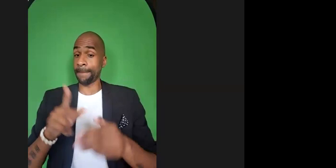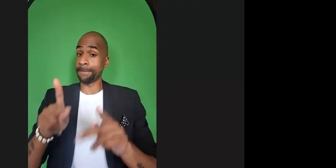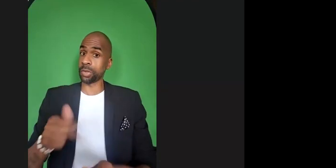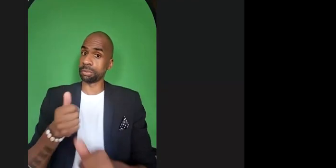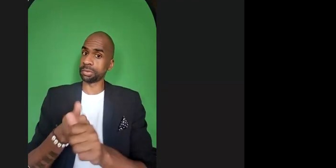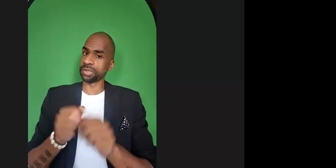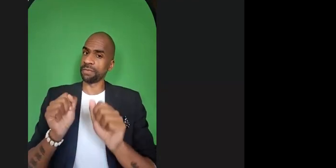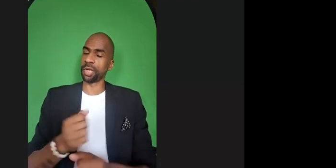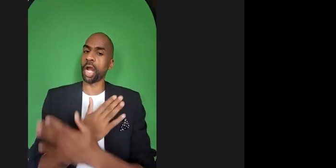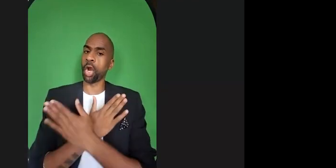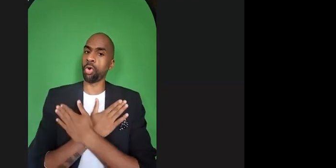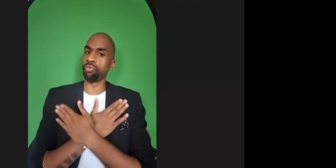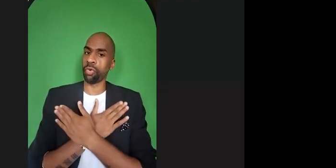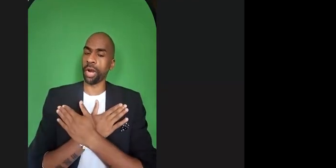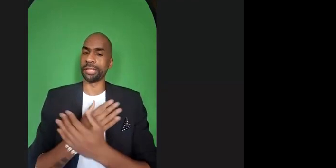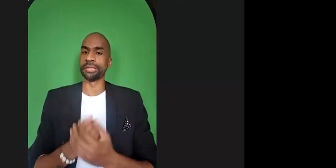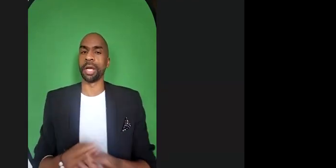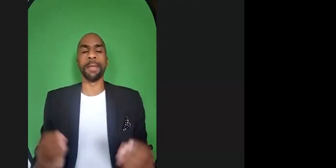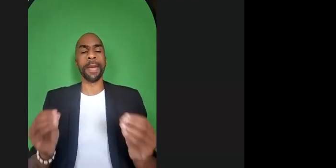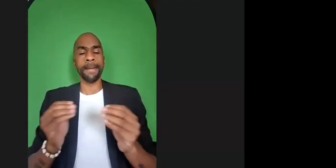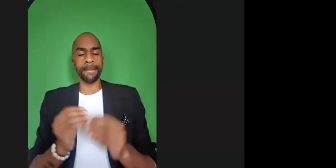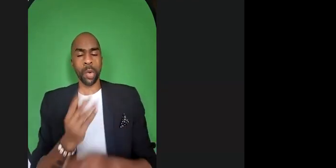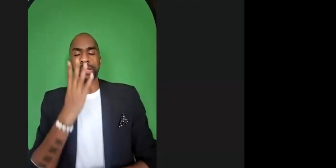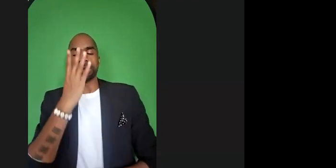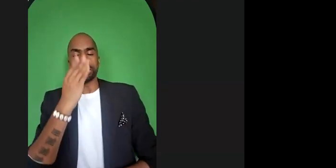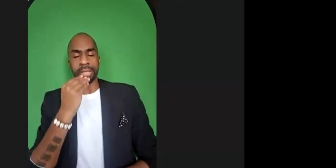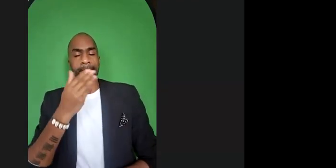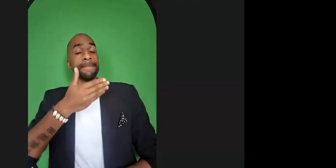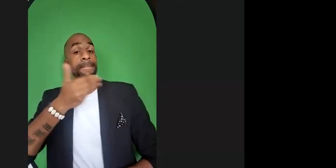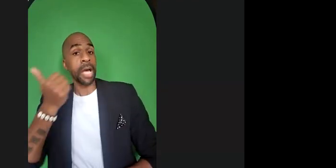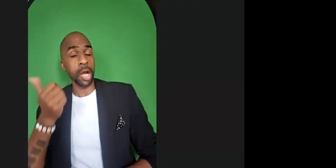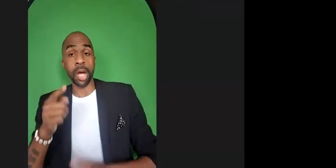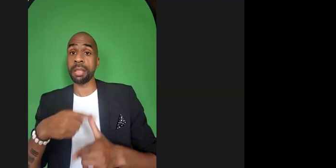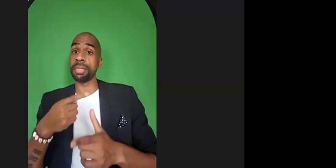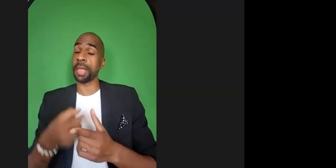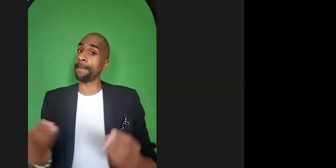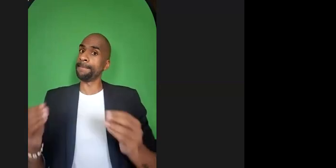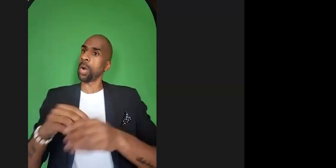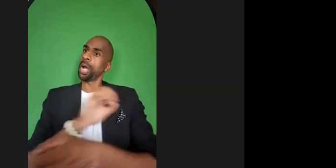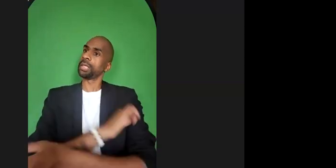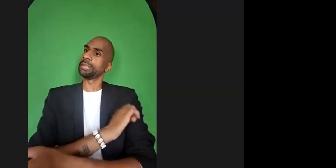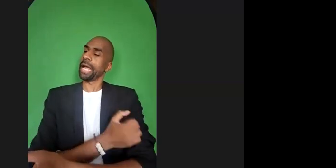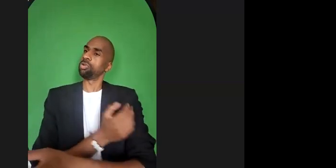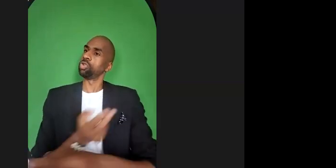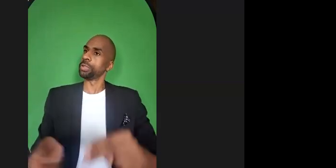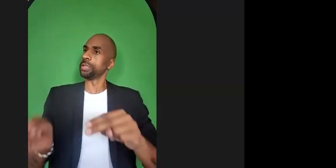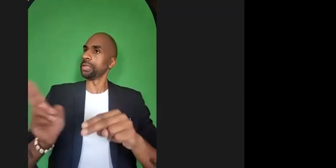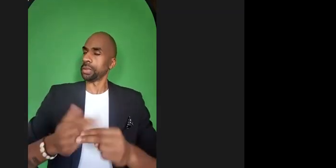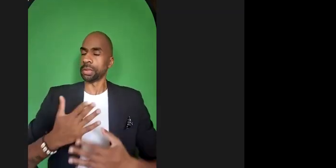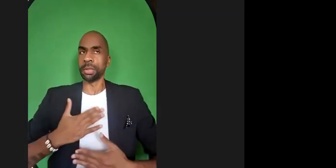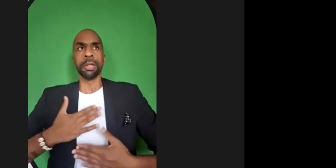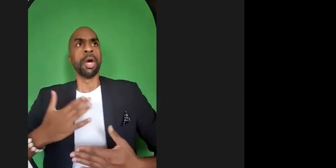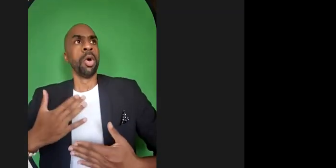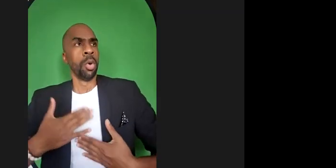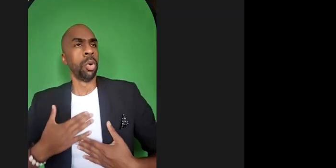feel like they have more restorative sleep and feel like they have more energy when they use a mask to support their breathing. And